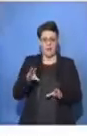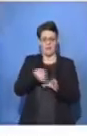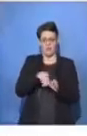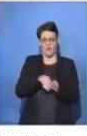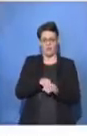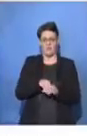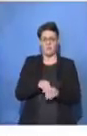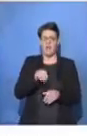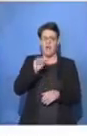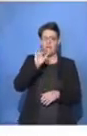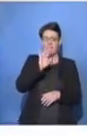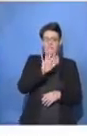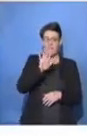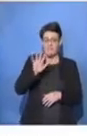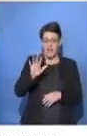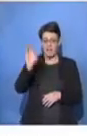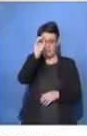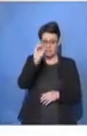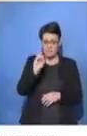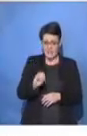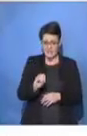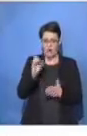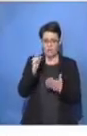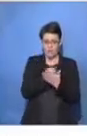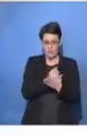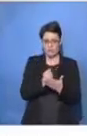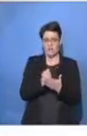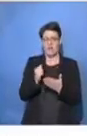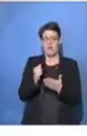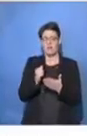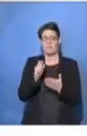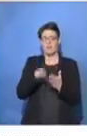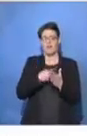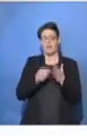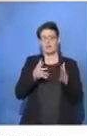constituted 55% of registered voters,